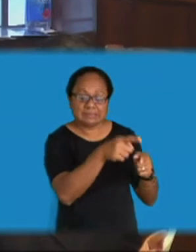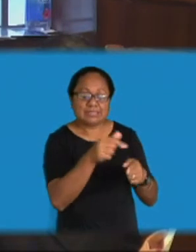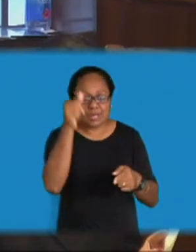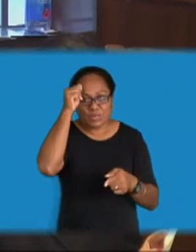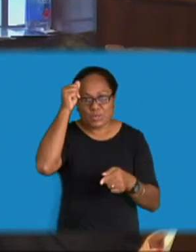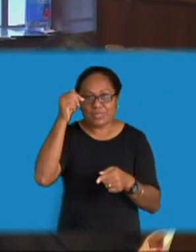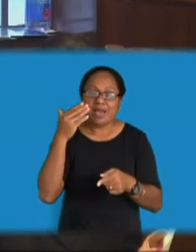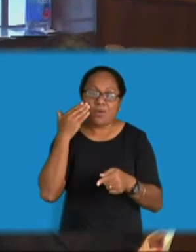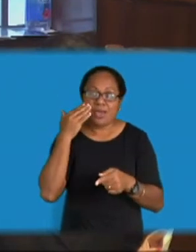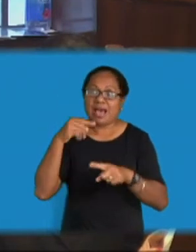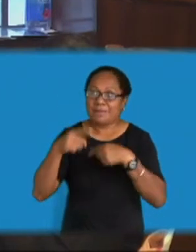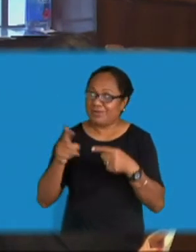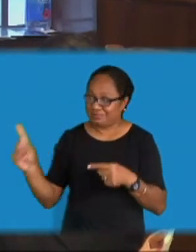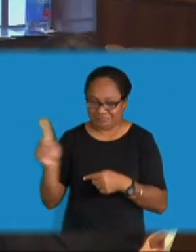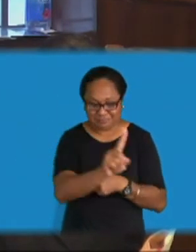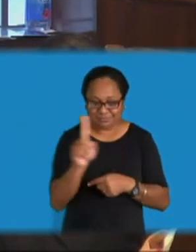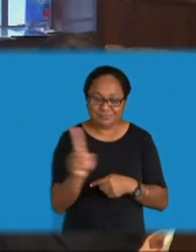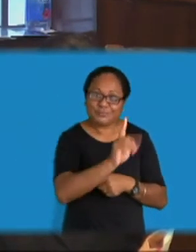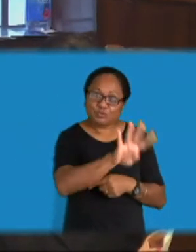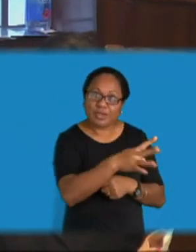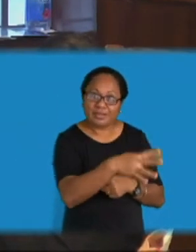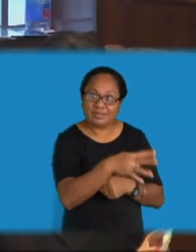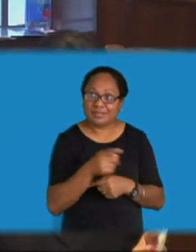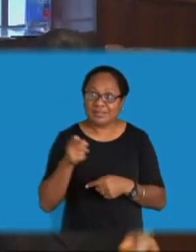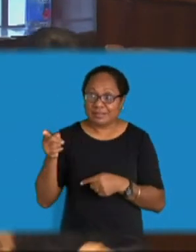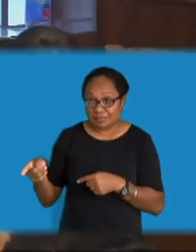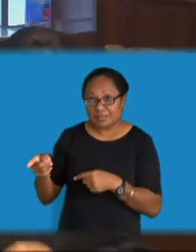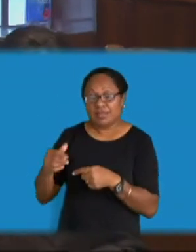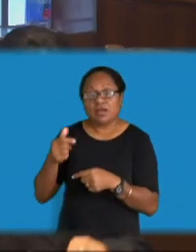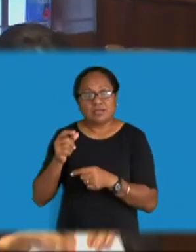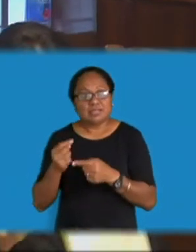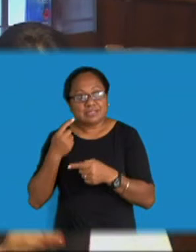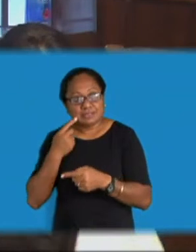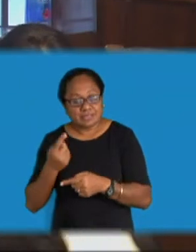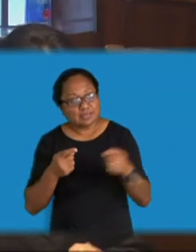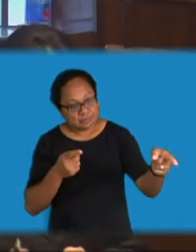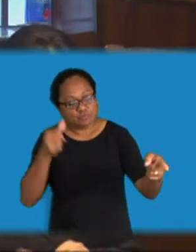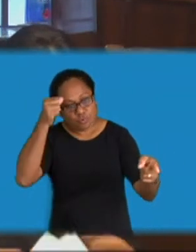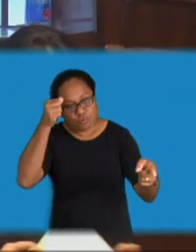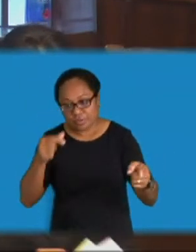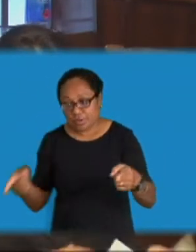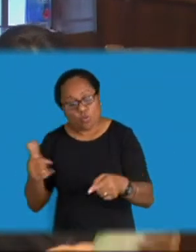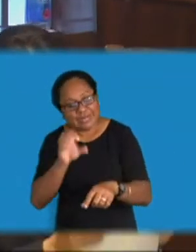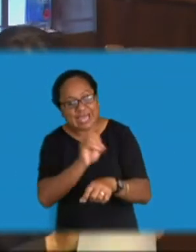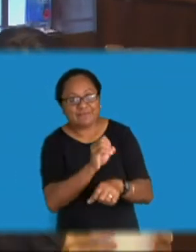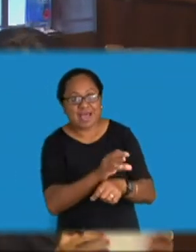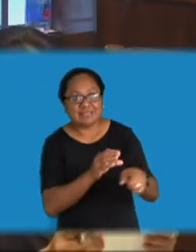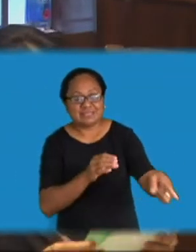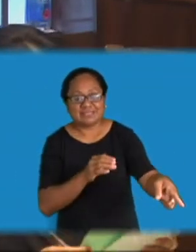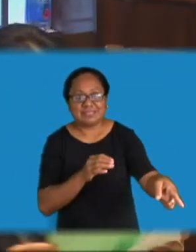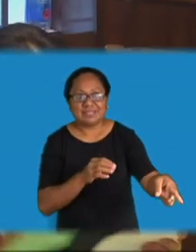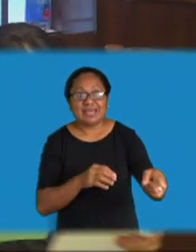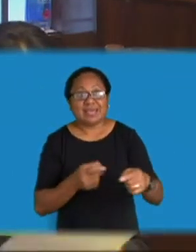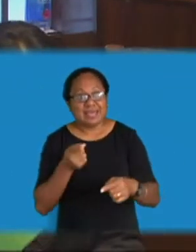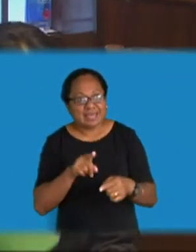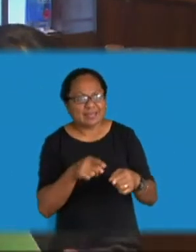being undertaken, and they have been advised by the technical officials of the safety audit plan, including mandatory